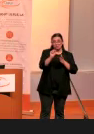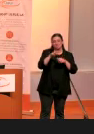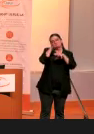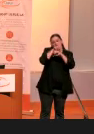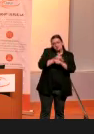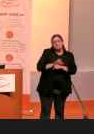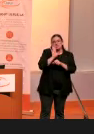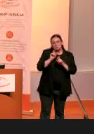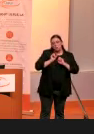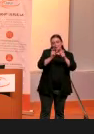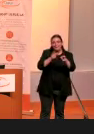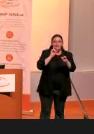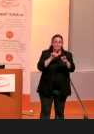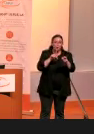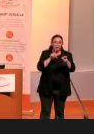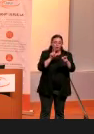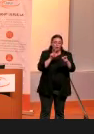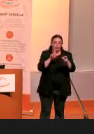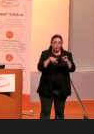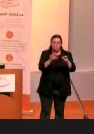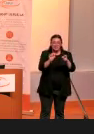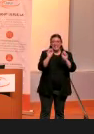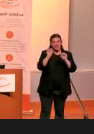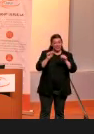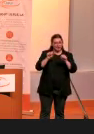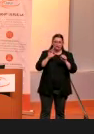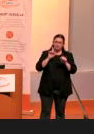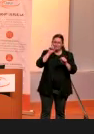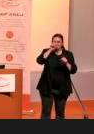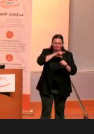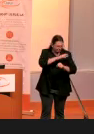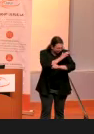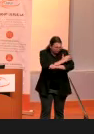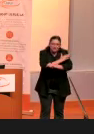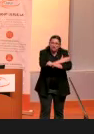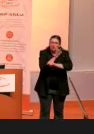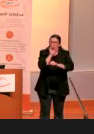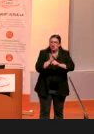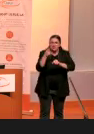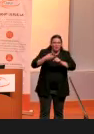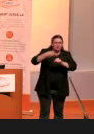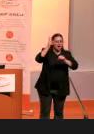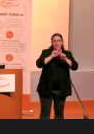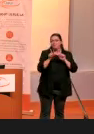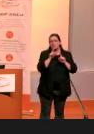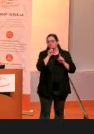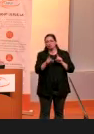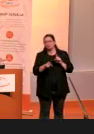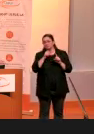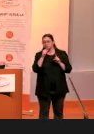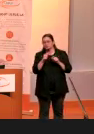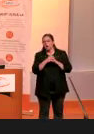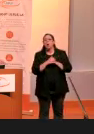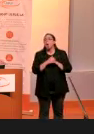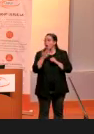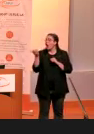for lupus, would they falsely rise our blood pressure? Yeah, I think the ones that come to mind the most would be